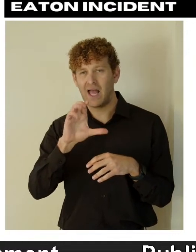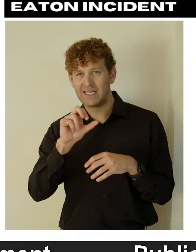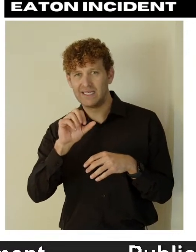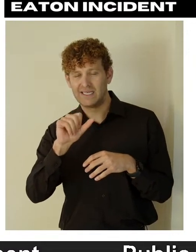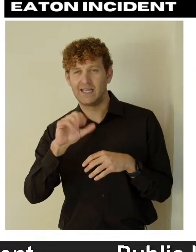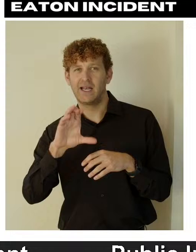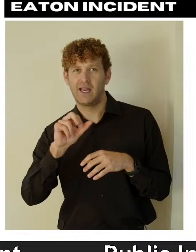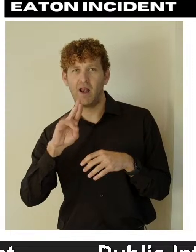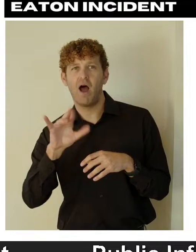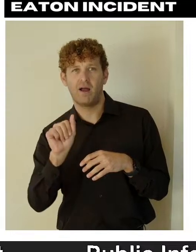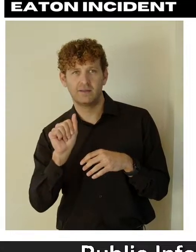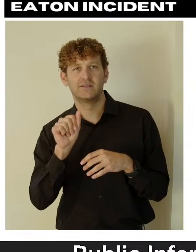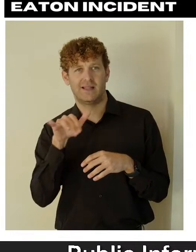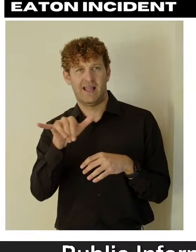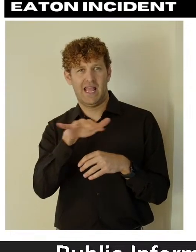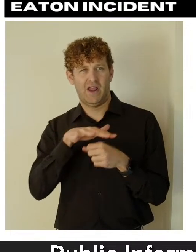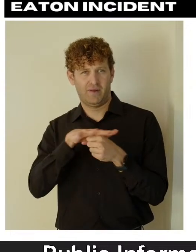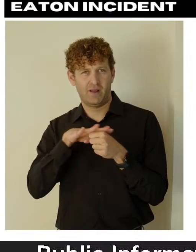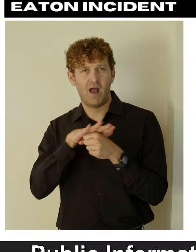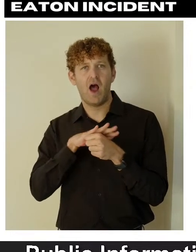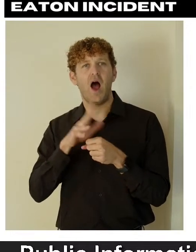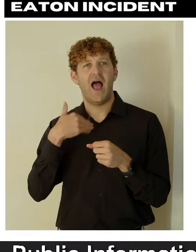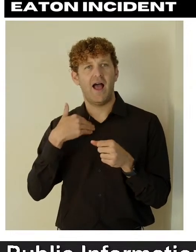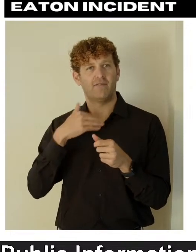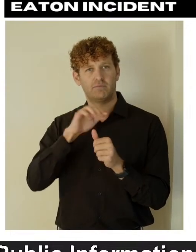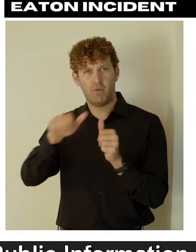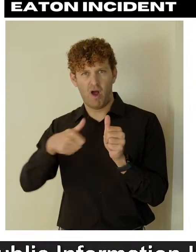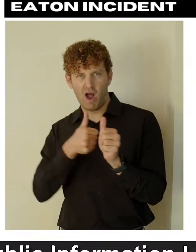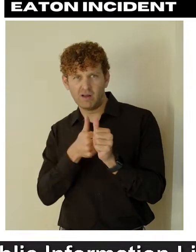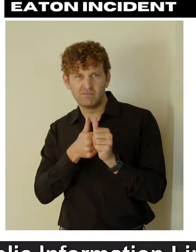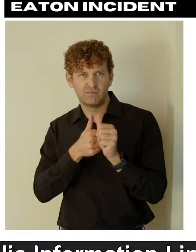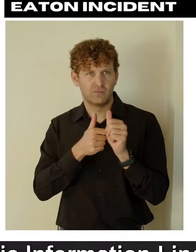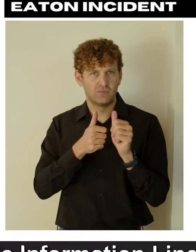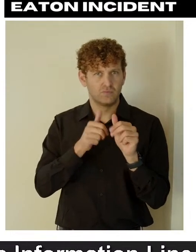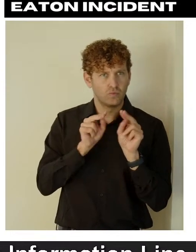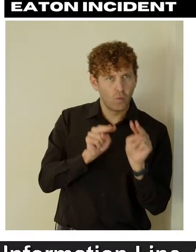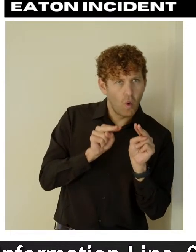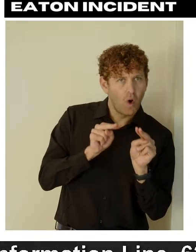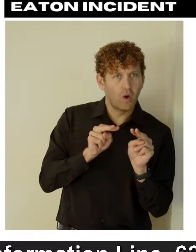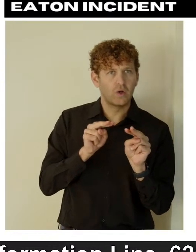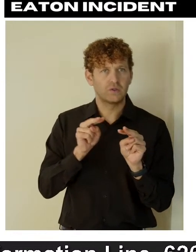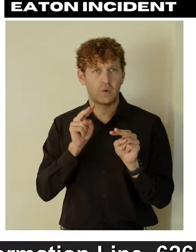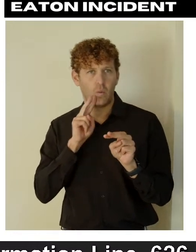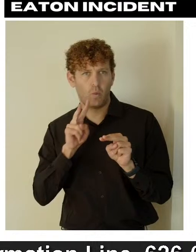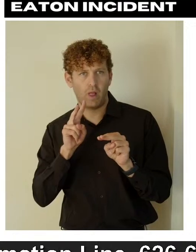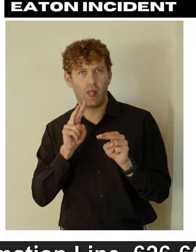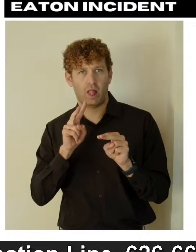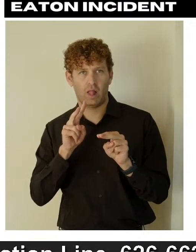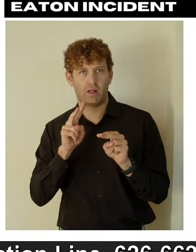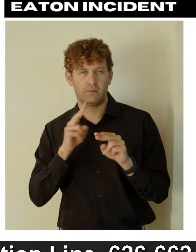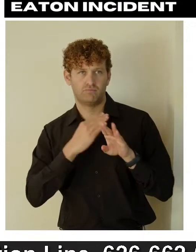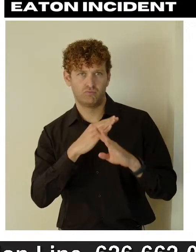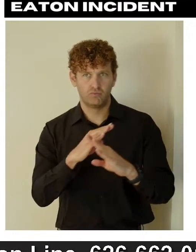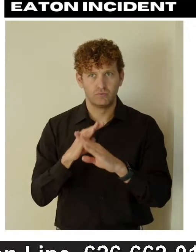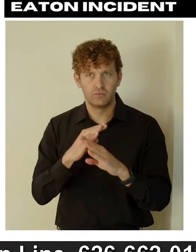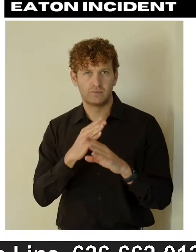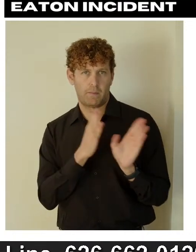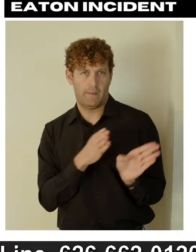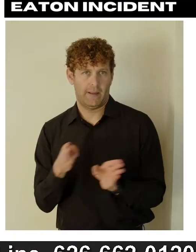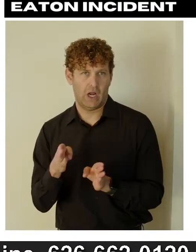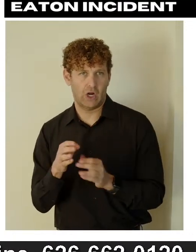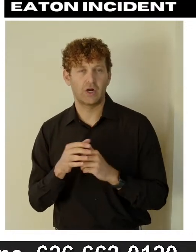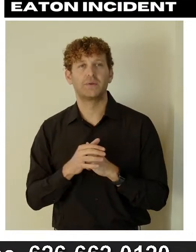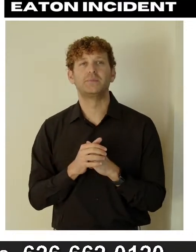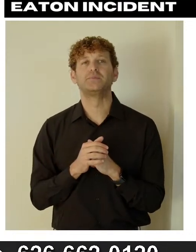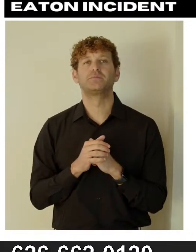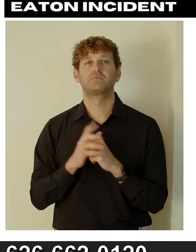prepping behind all the structures, bringing in additional retardant to prepare for the red flag warning. So far, everything is held